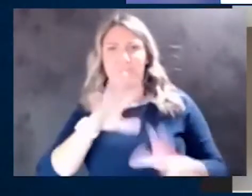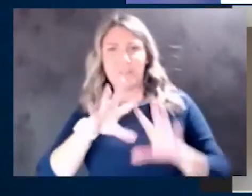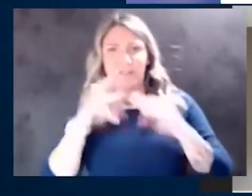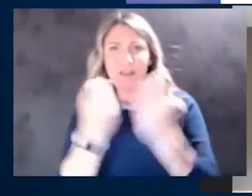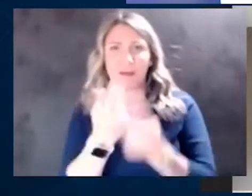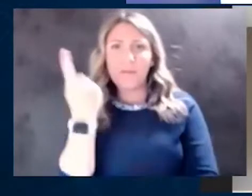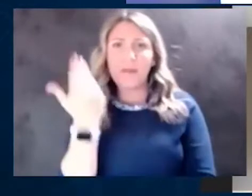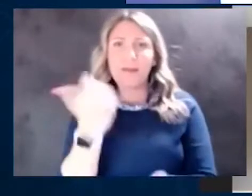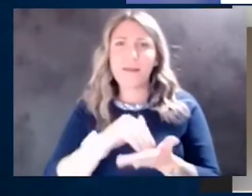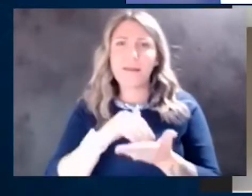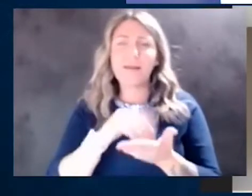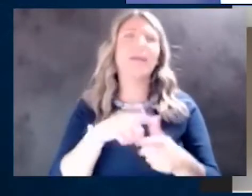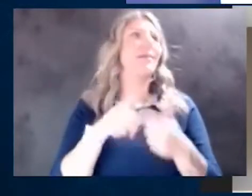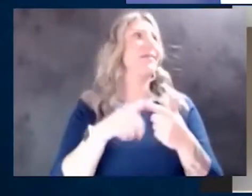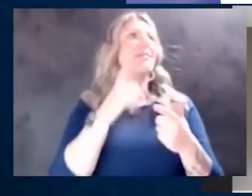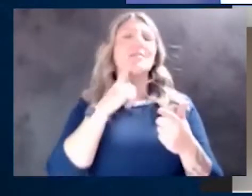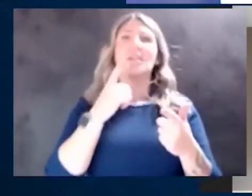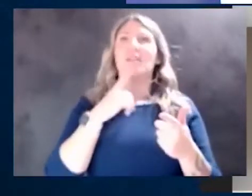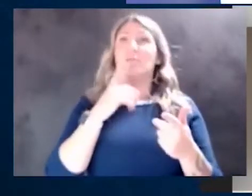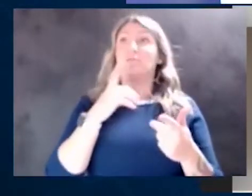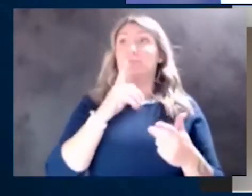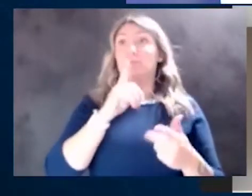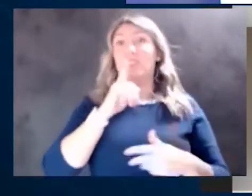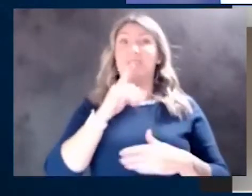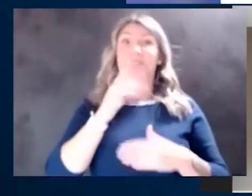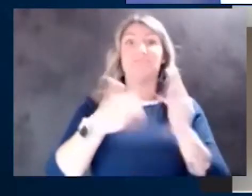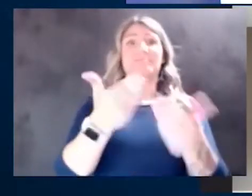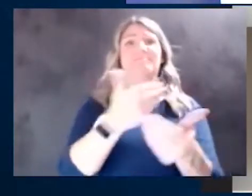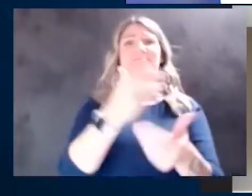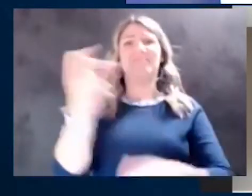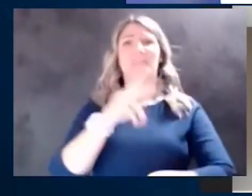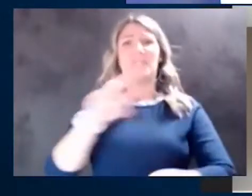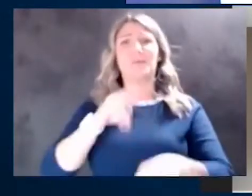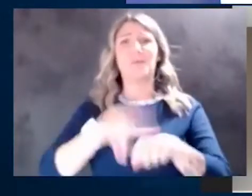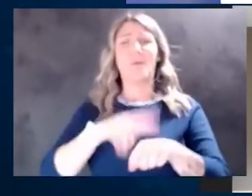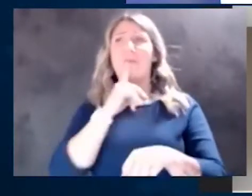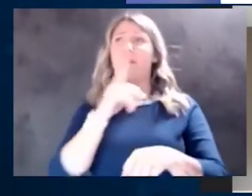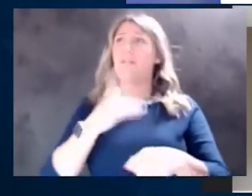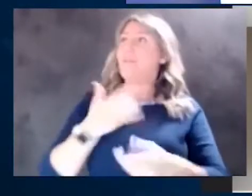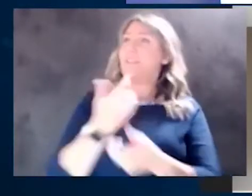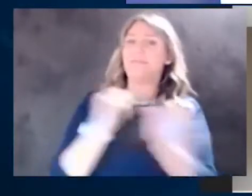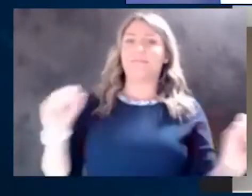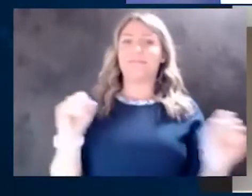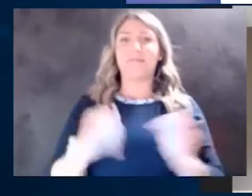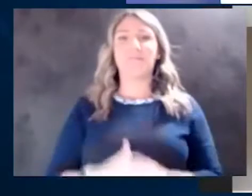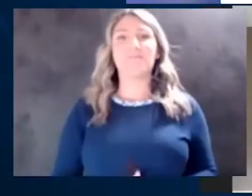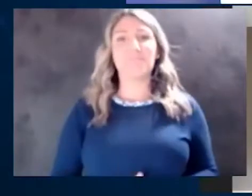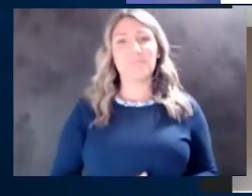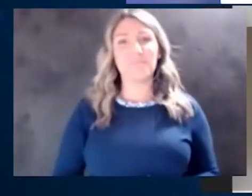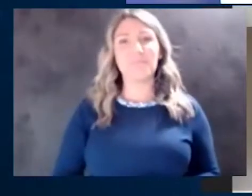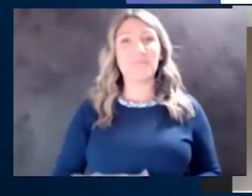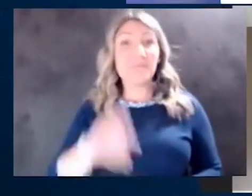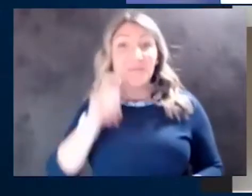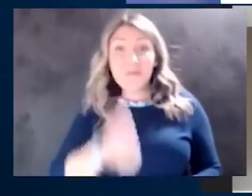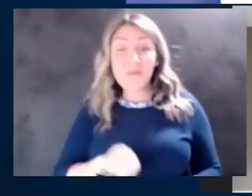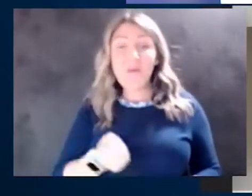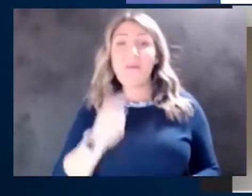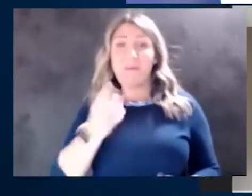and kind of get back to normal and have a sense of security and stuff. So, yeah. Cool. And did you have any side